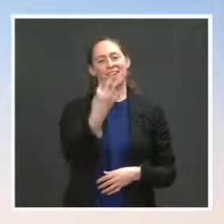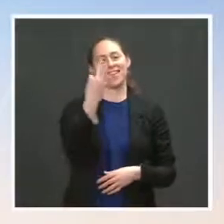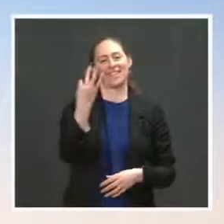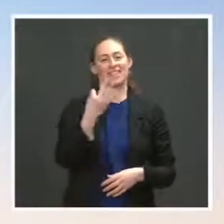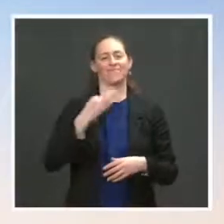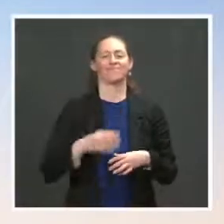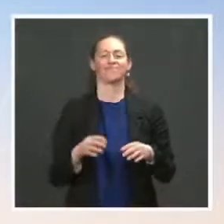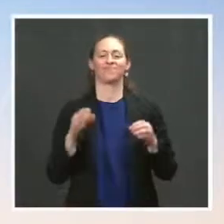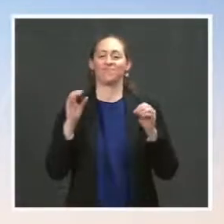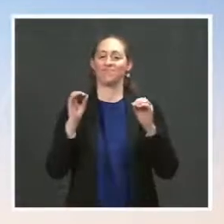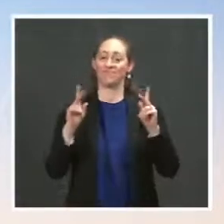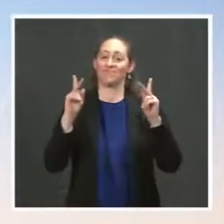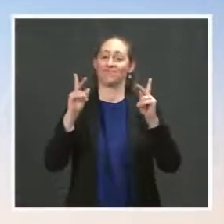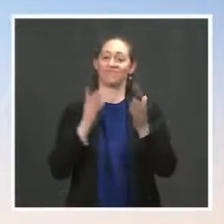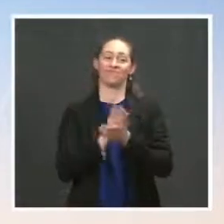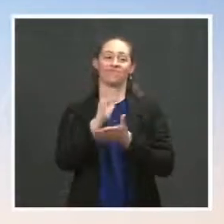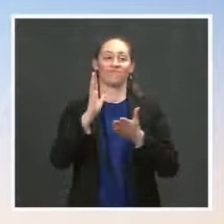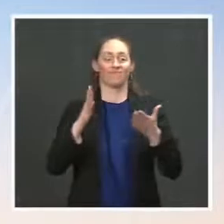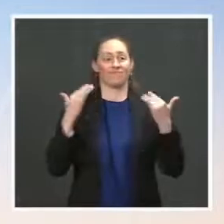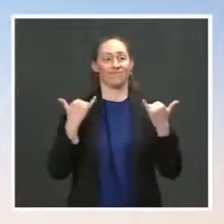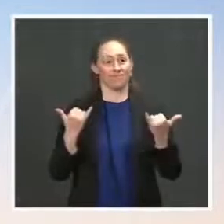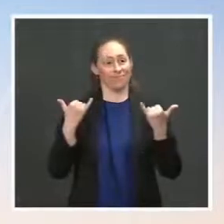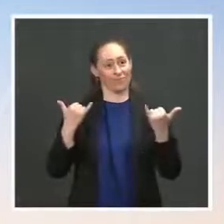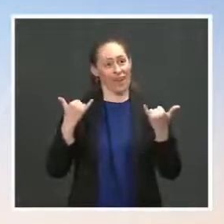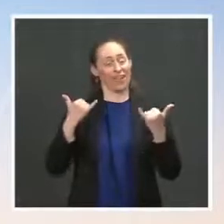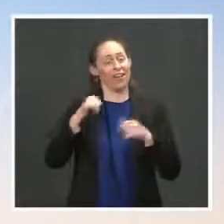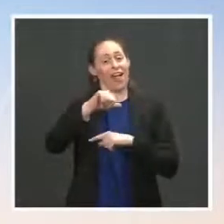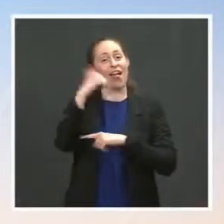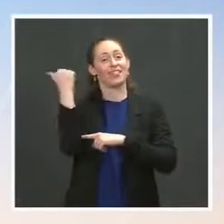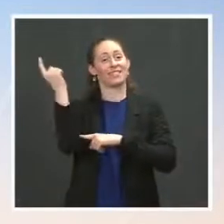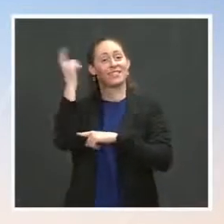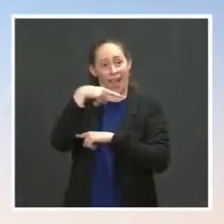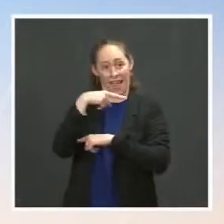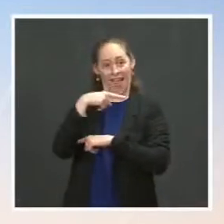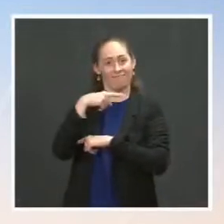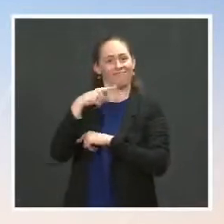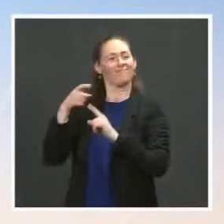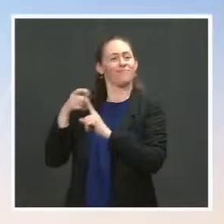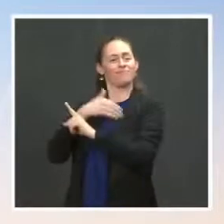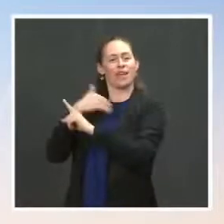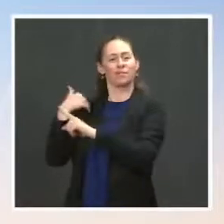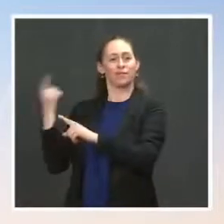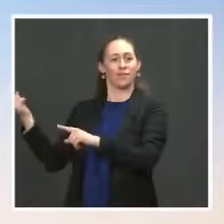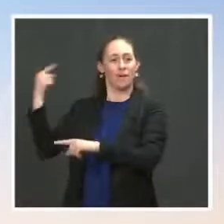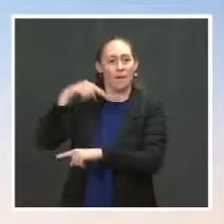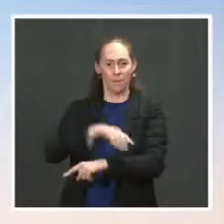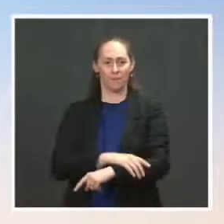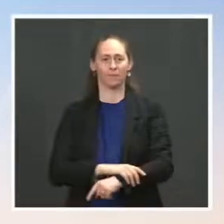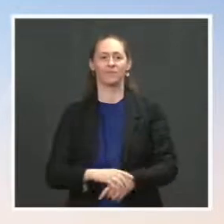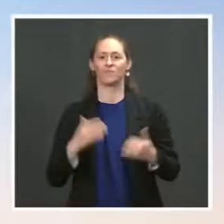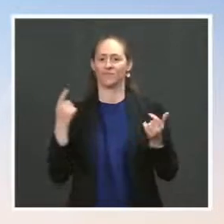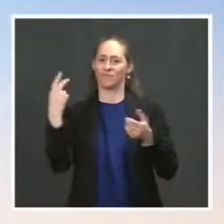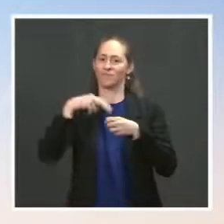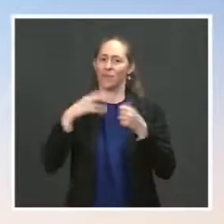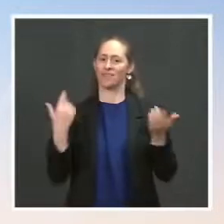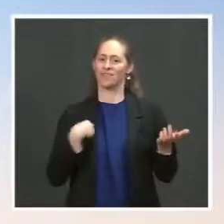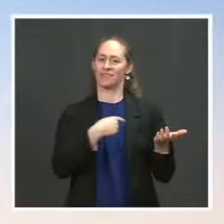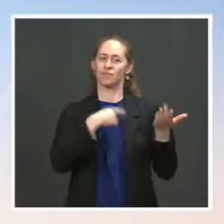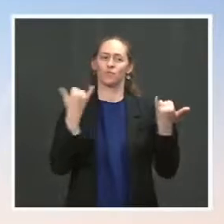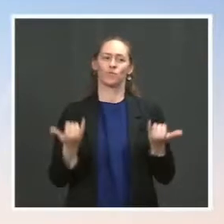Okay, so if it's another day, we have another member of the Jobs Cabinet. Joining us today is